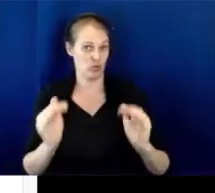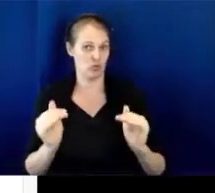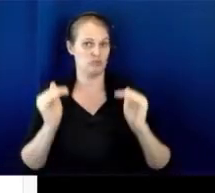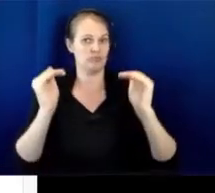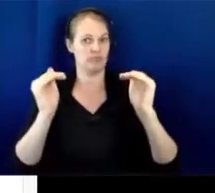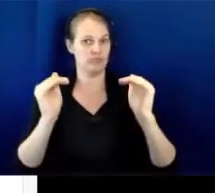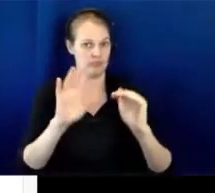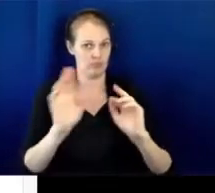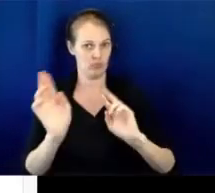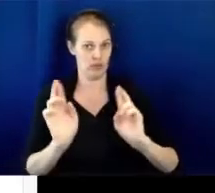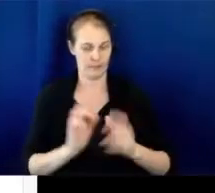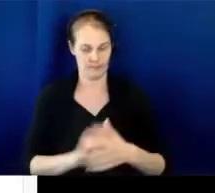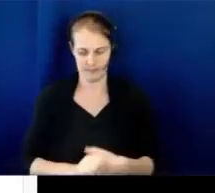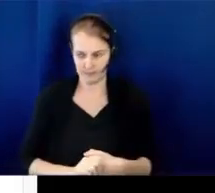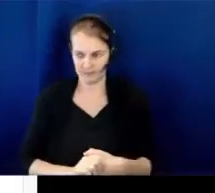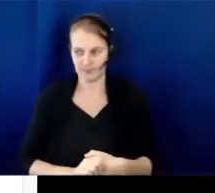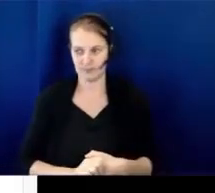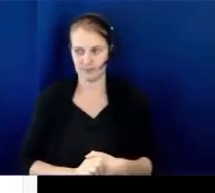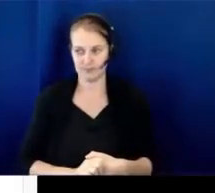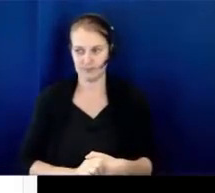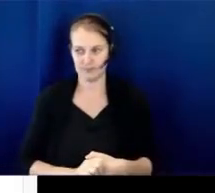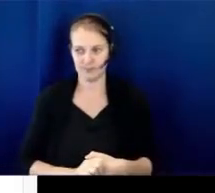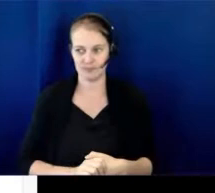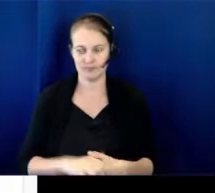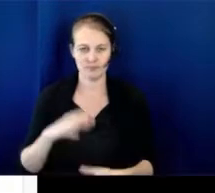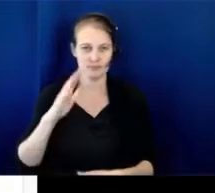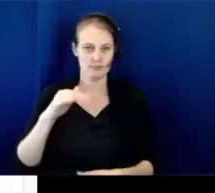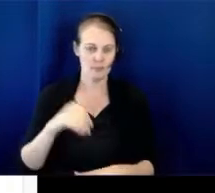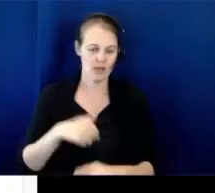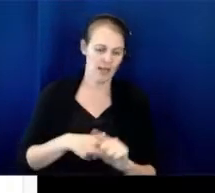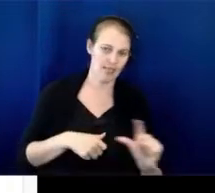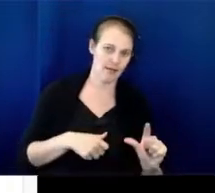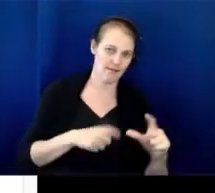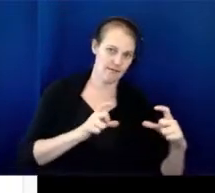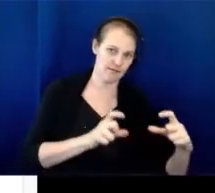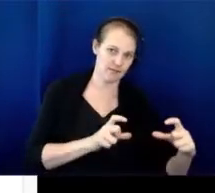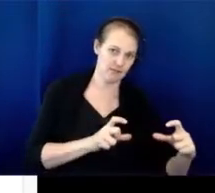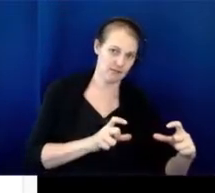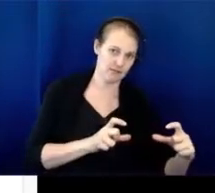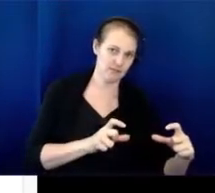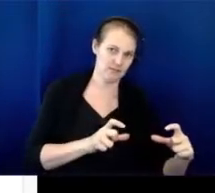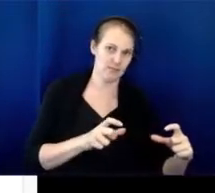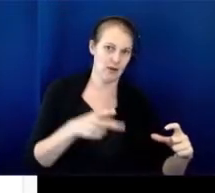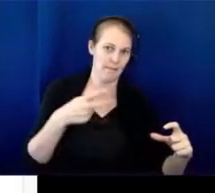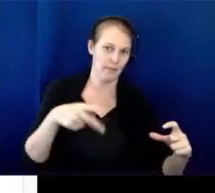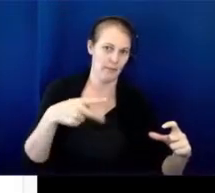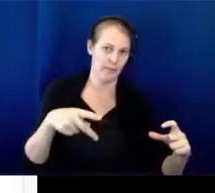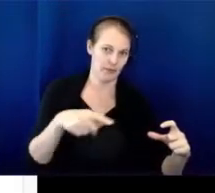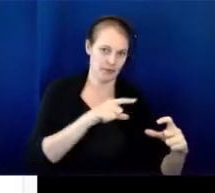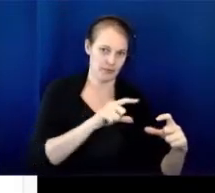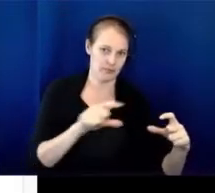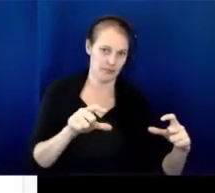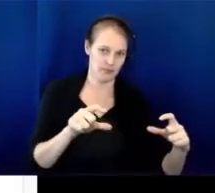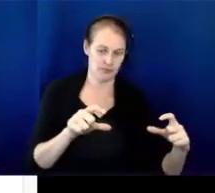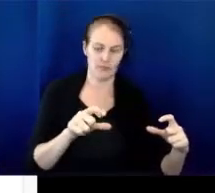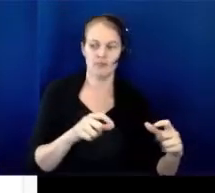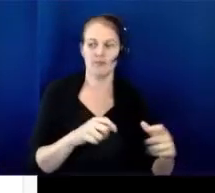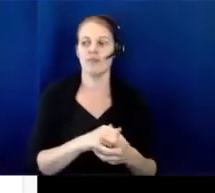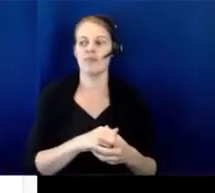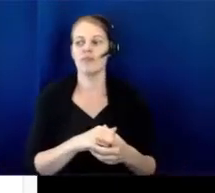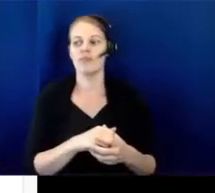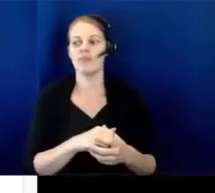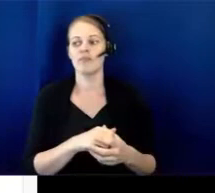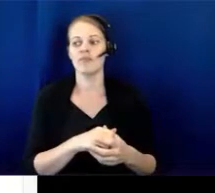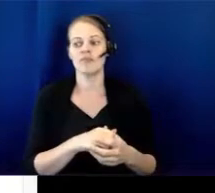level. In the lower left-hand corner, you're going to see a square highlighted in purple. And